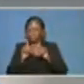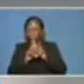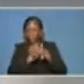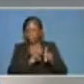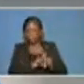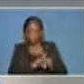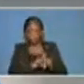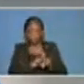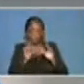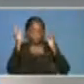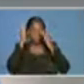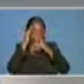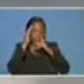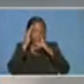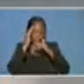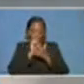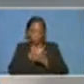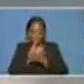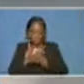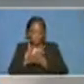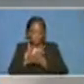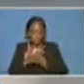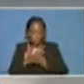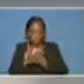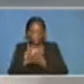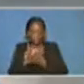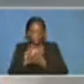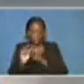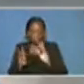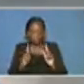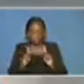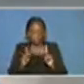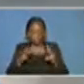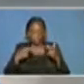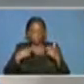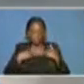we hope to ensure that all of the ports are equipped with at least one kiosk.